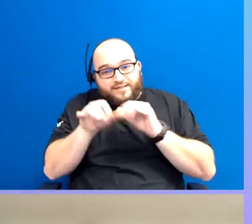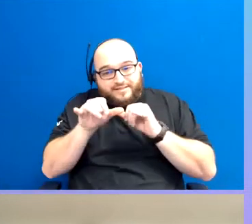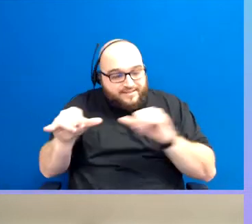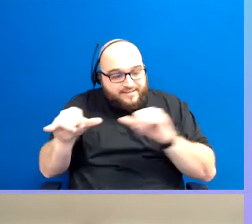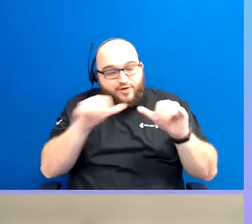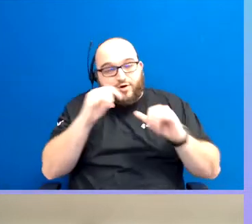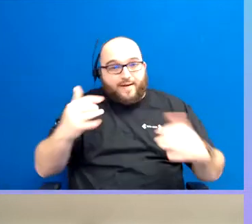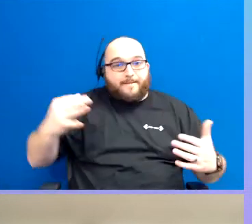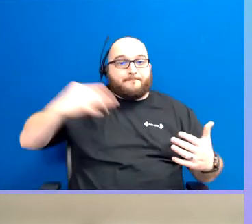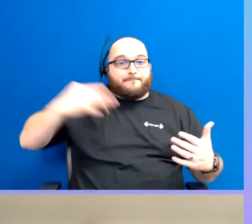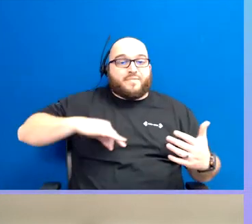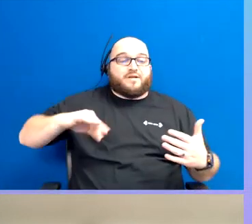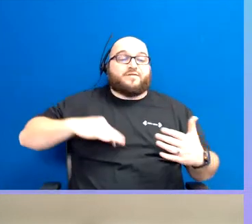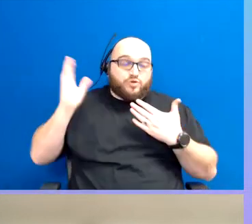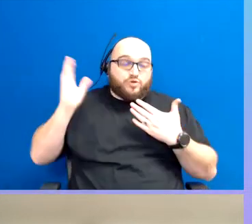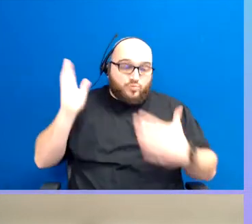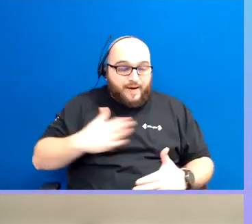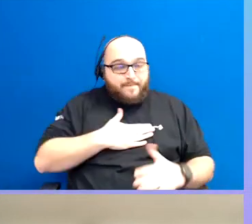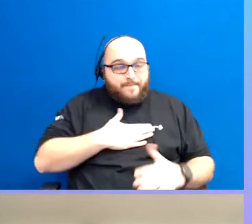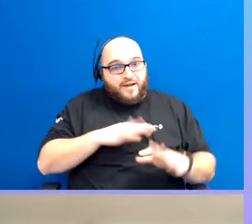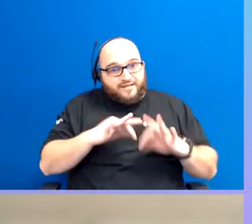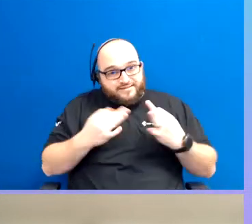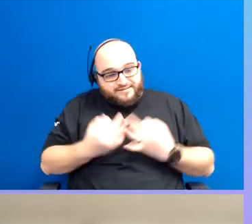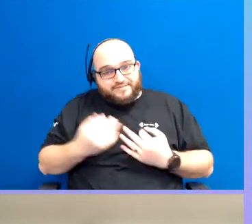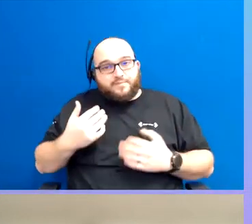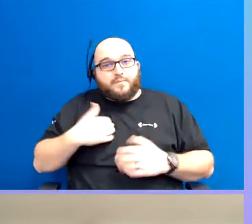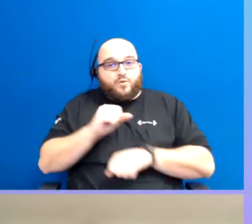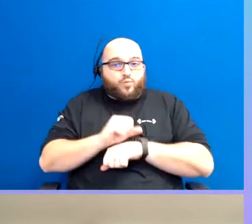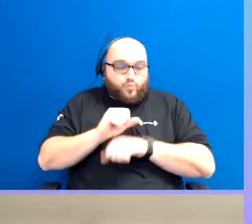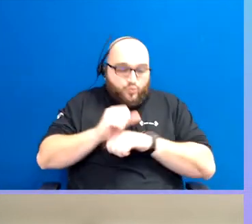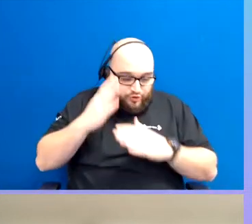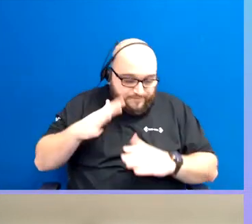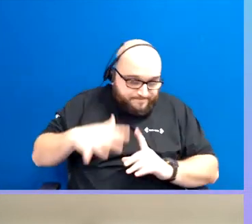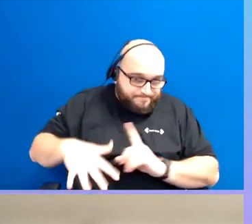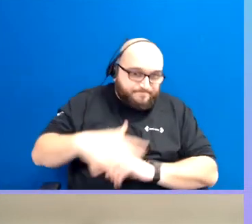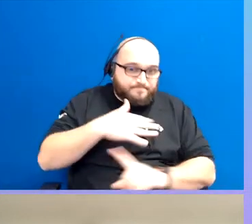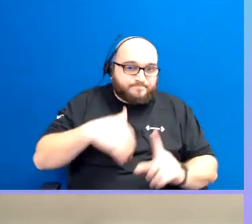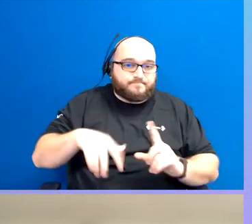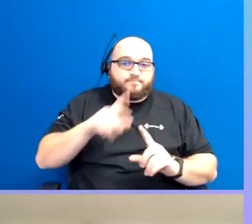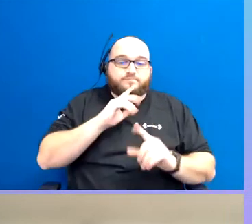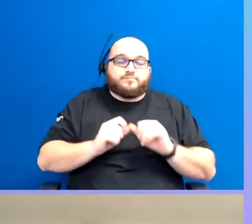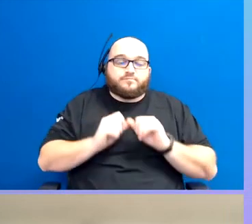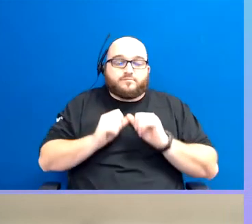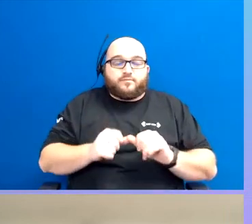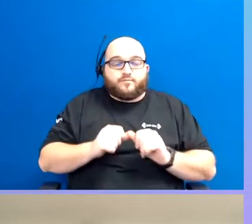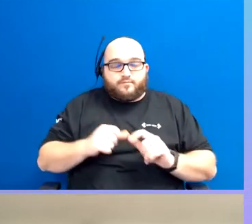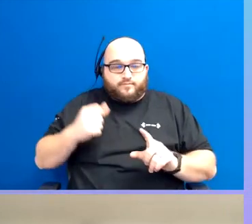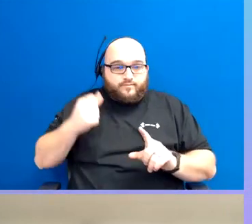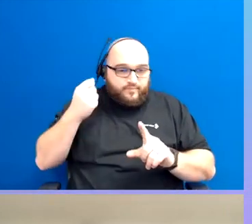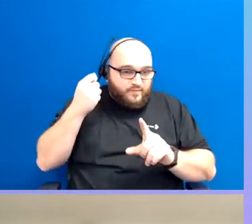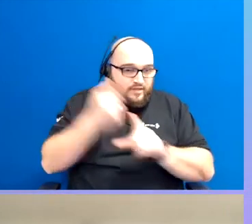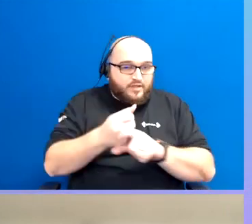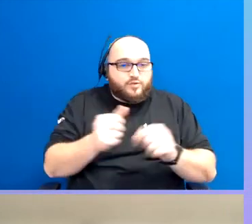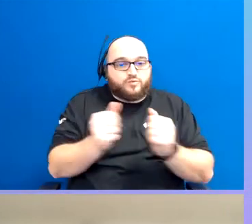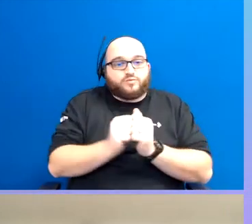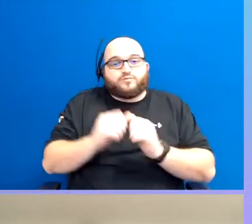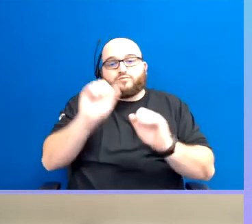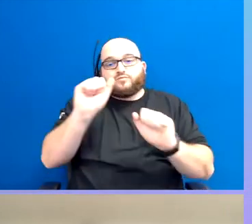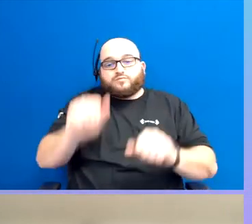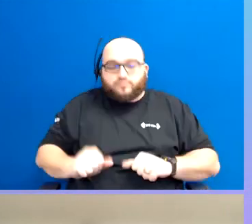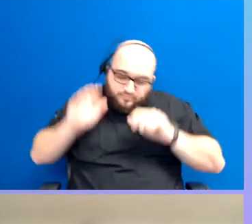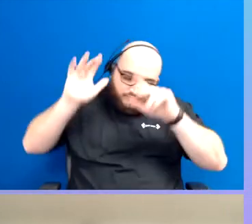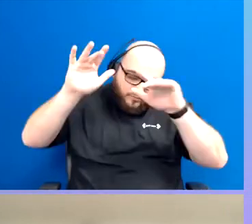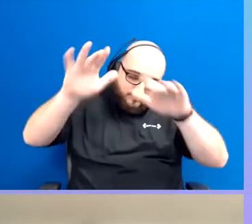that I bring and support my team and my colleagues around it, I was constantly getting hit by waves. And although we had this